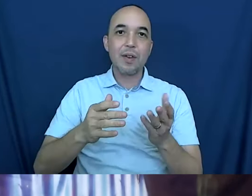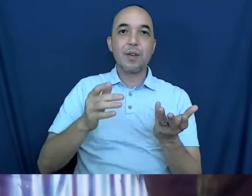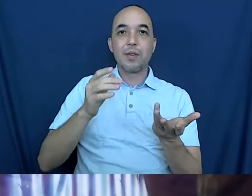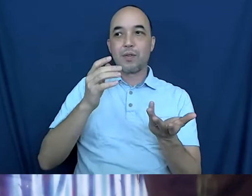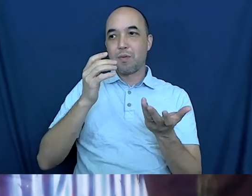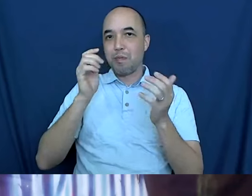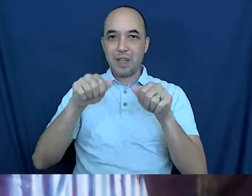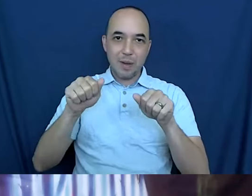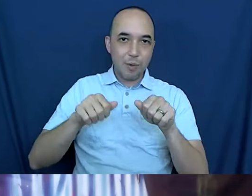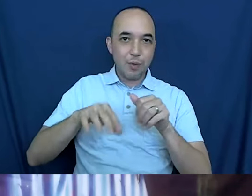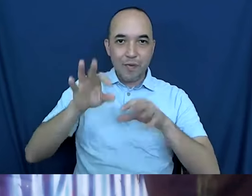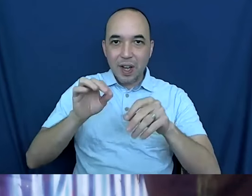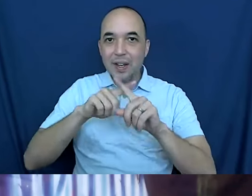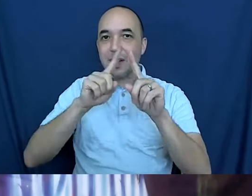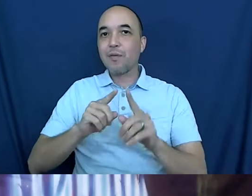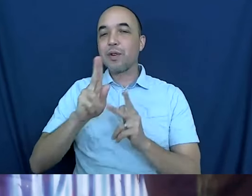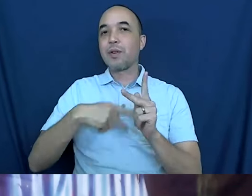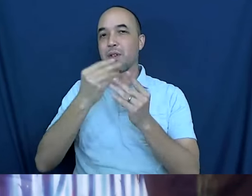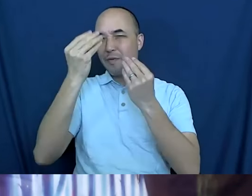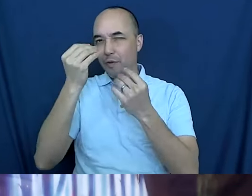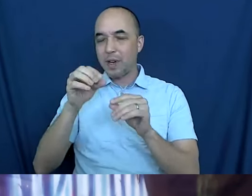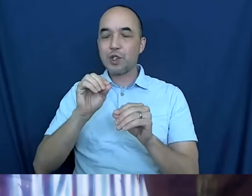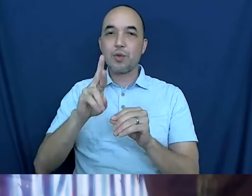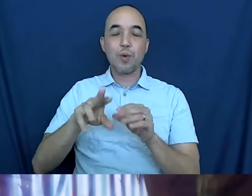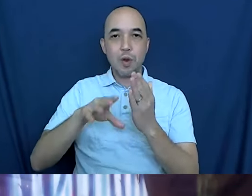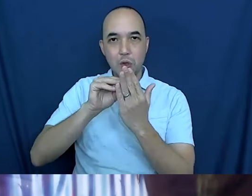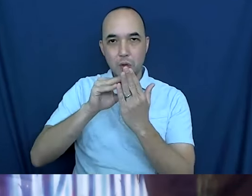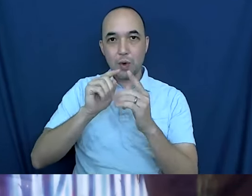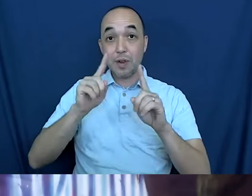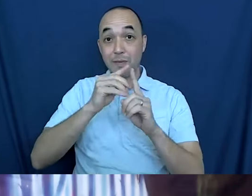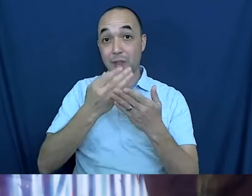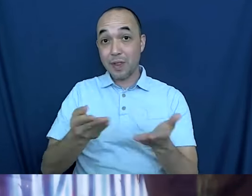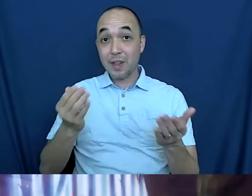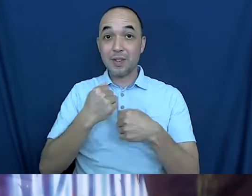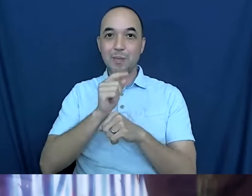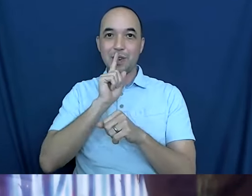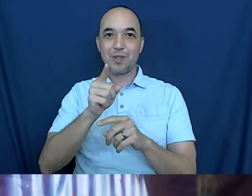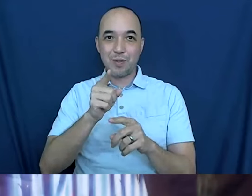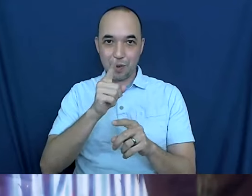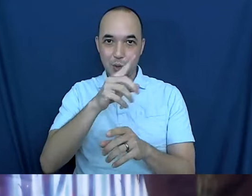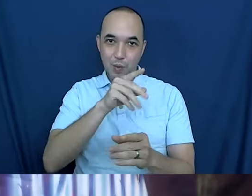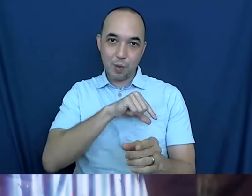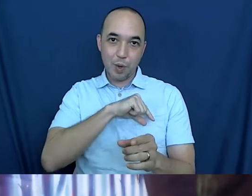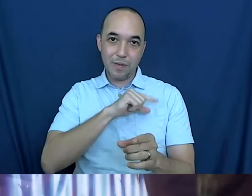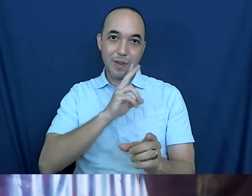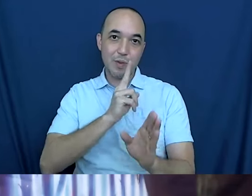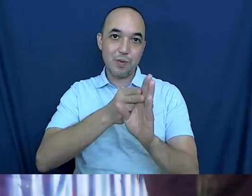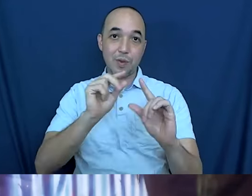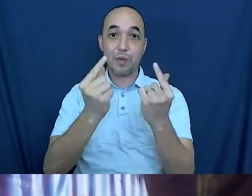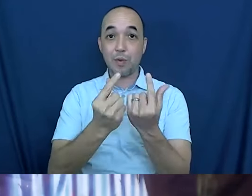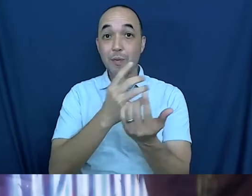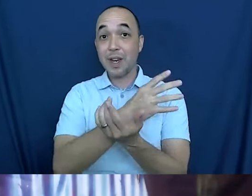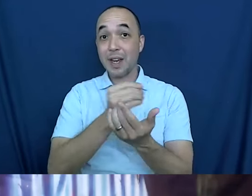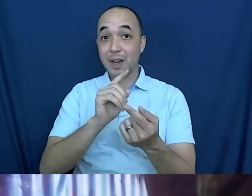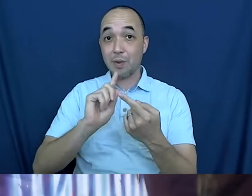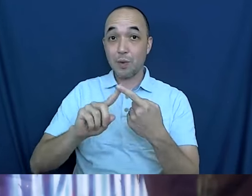information or parse through different things to make sure you are qualified to be part of the group, but also to communicate